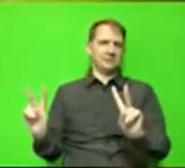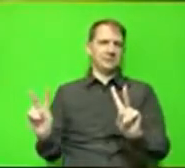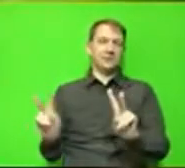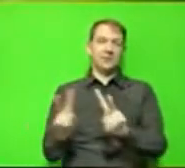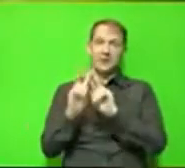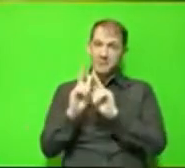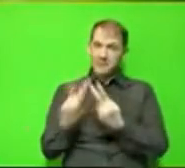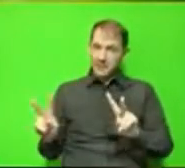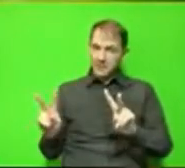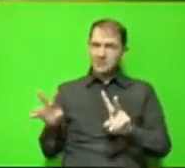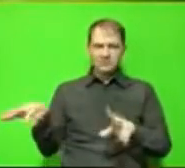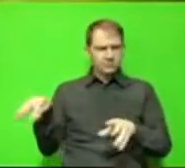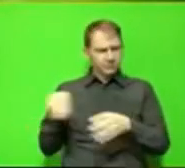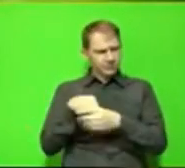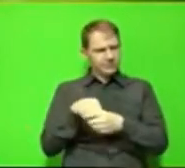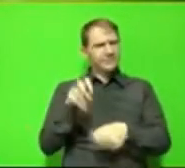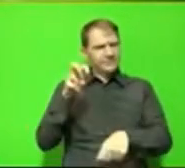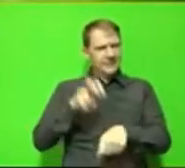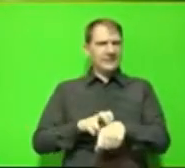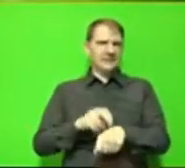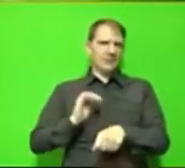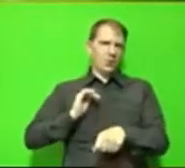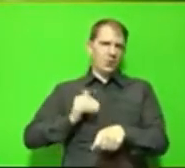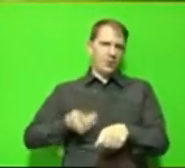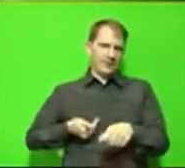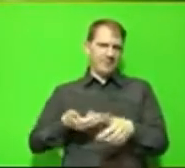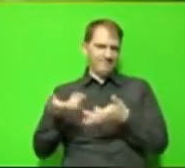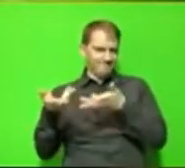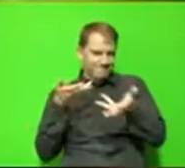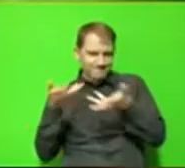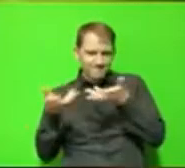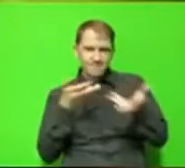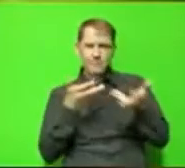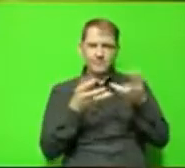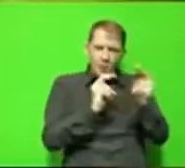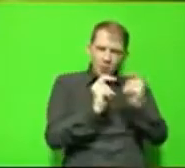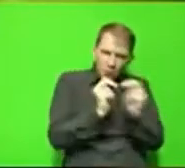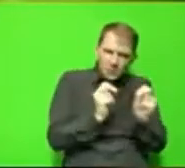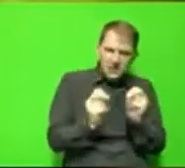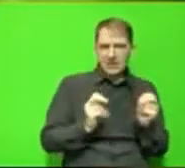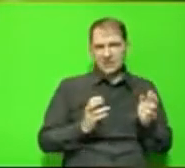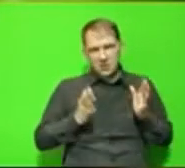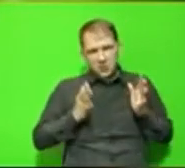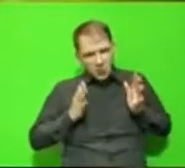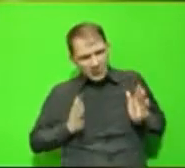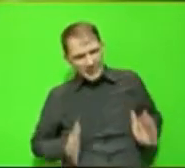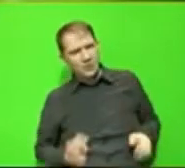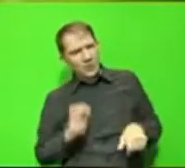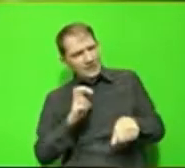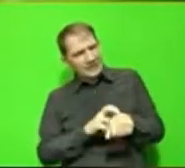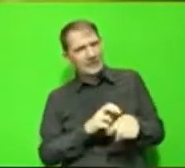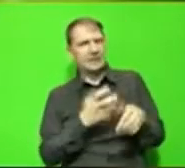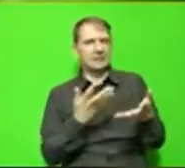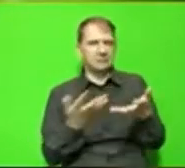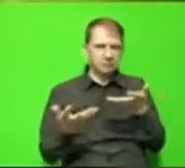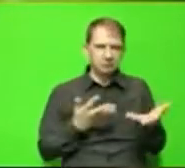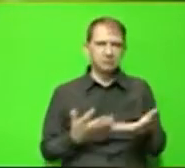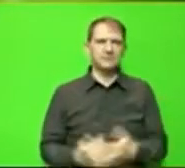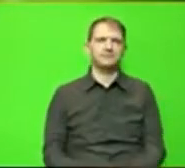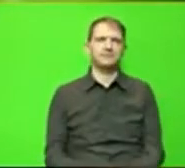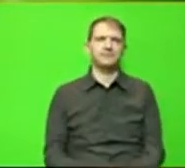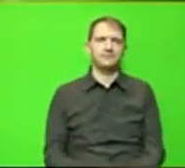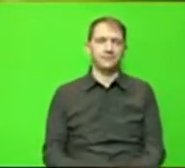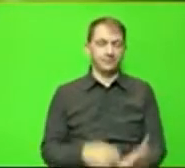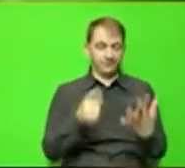of negotiations and humanitarian responses, safeguarding their rights and elevating their leadership.